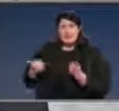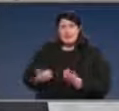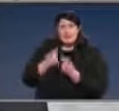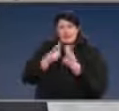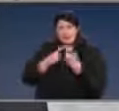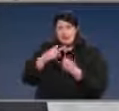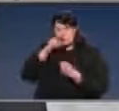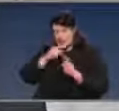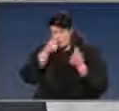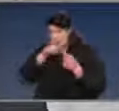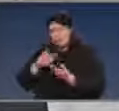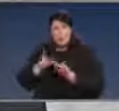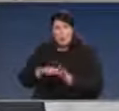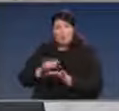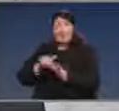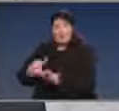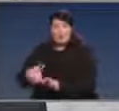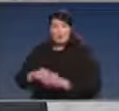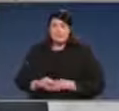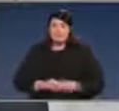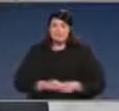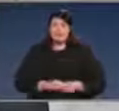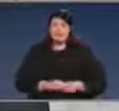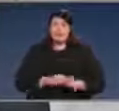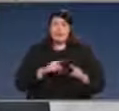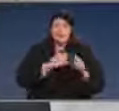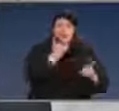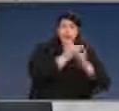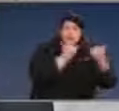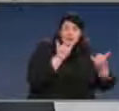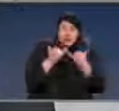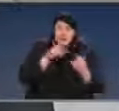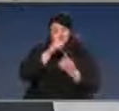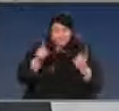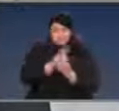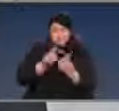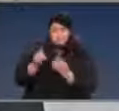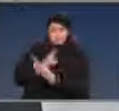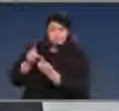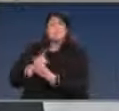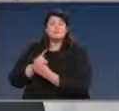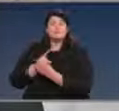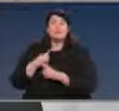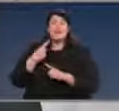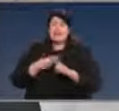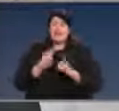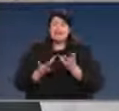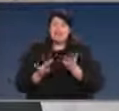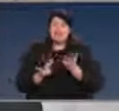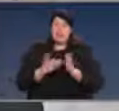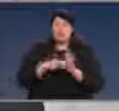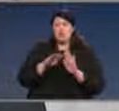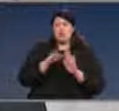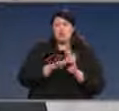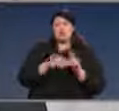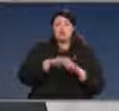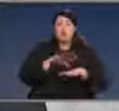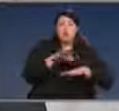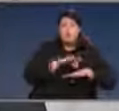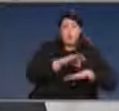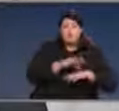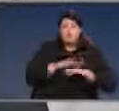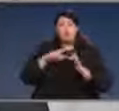Similarly with the tracing and contact tracing and contacting those, and some other measures related to healthcare and particularly